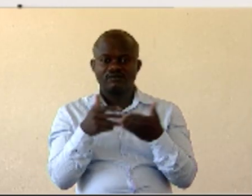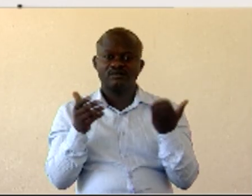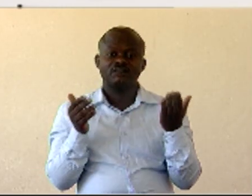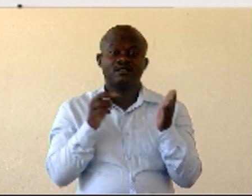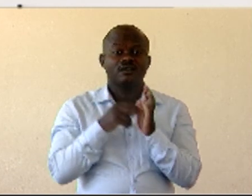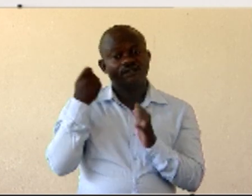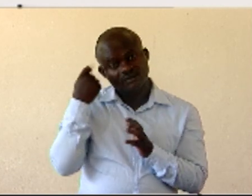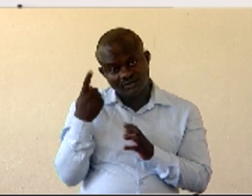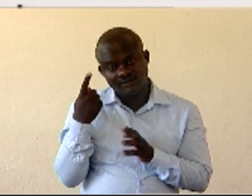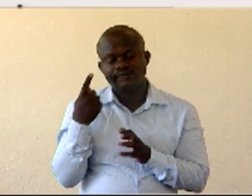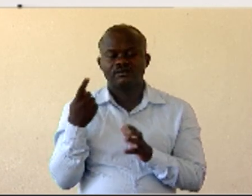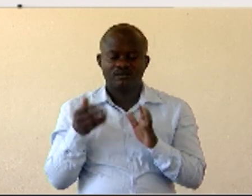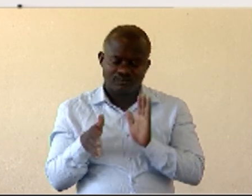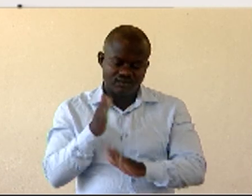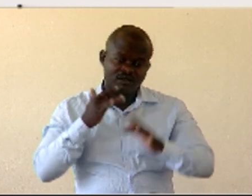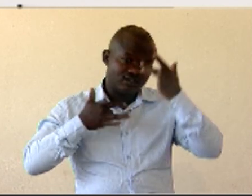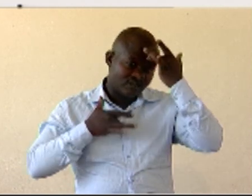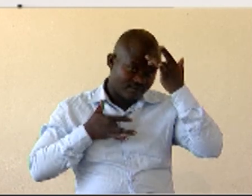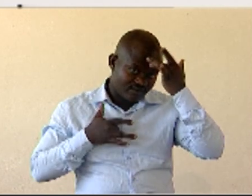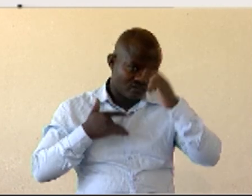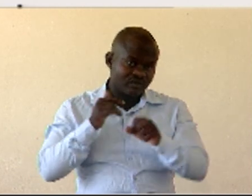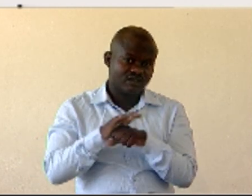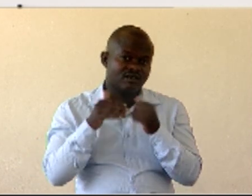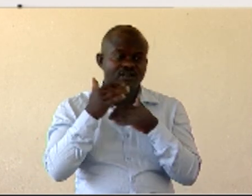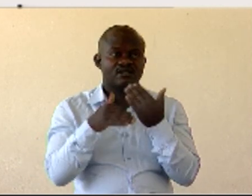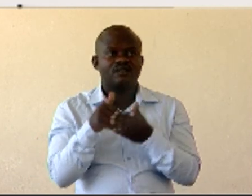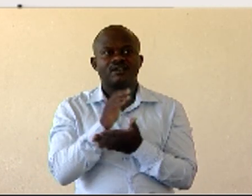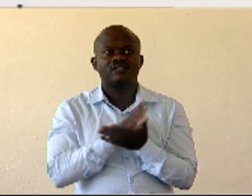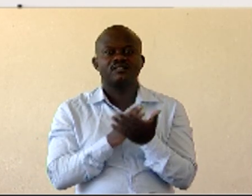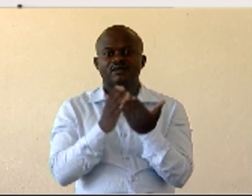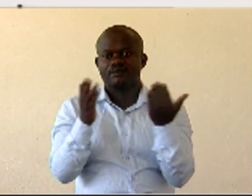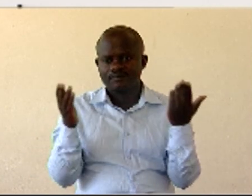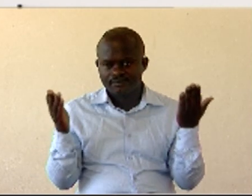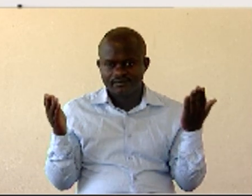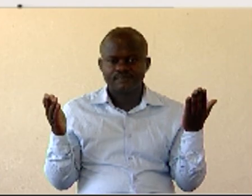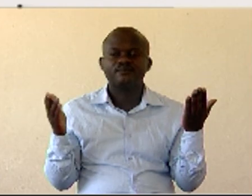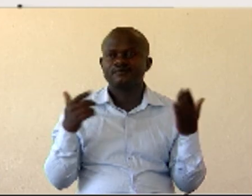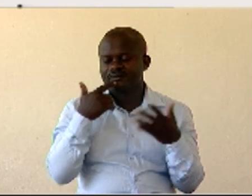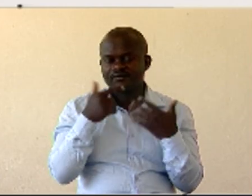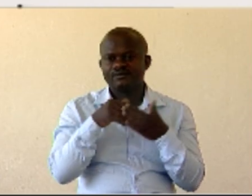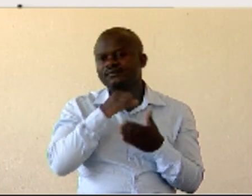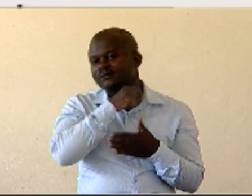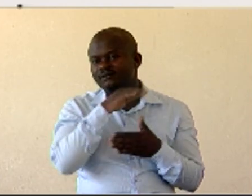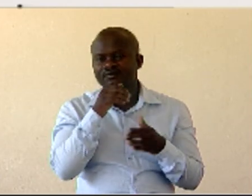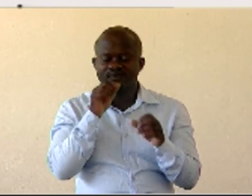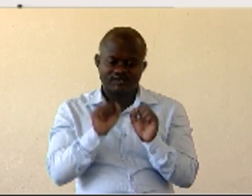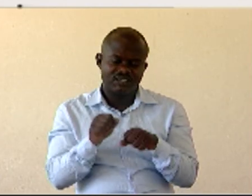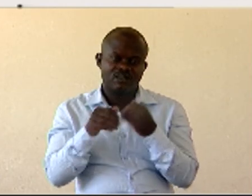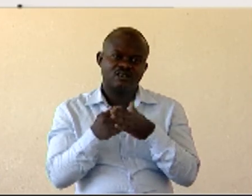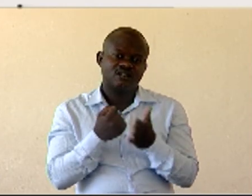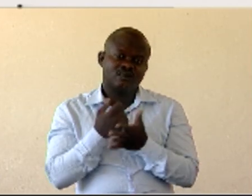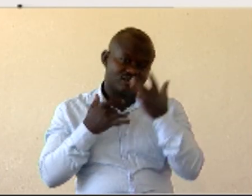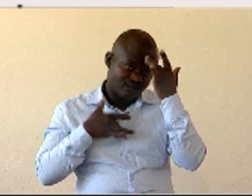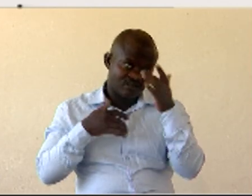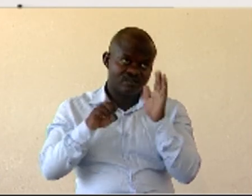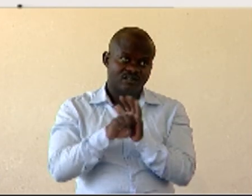you are likely, not only a contaminated blood, any fluid that is infected can also cause a disease. Take an example,